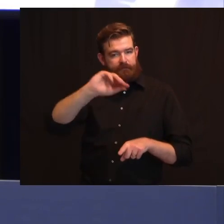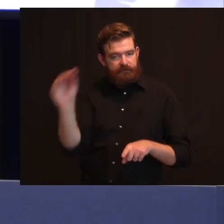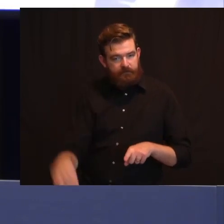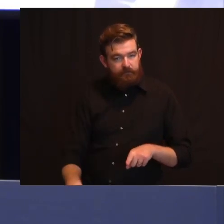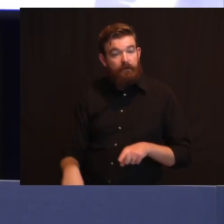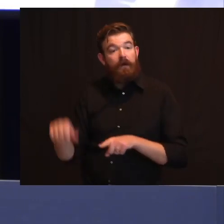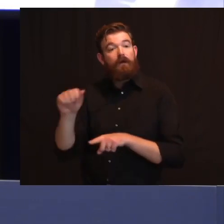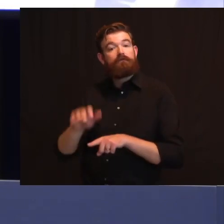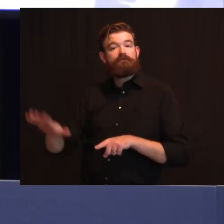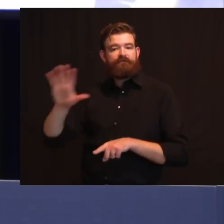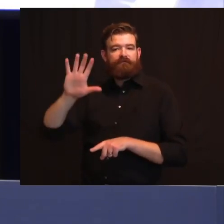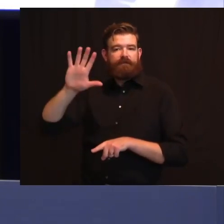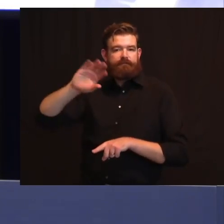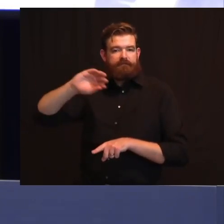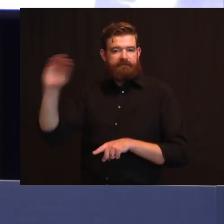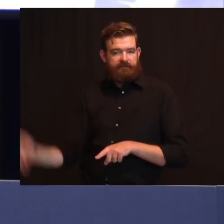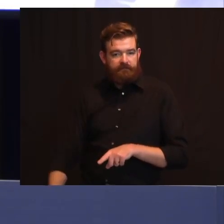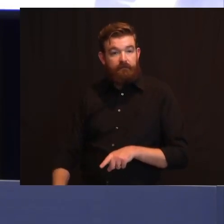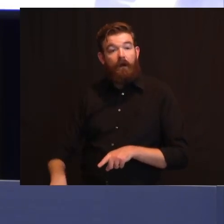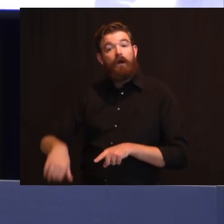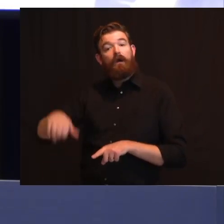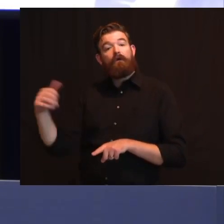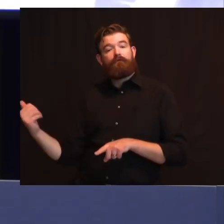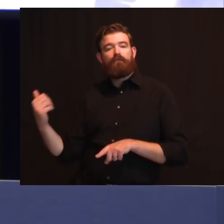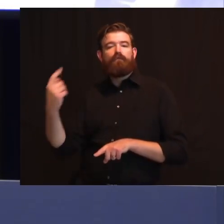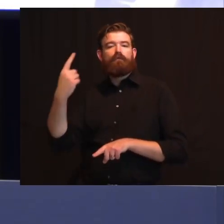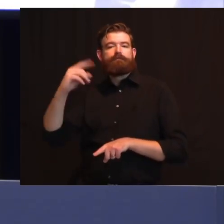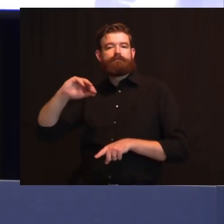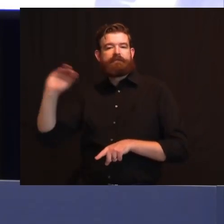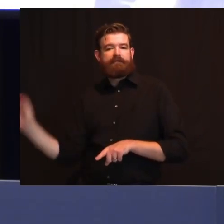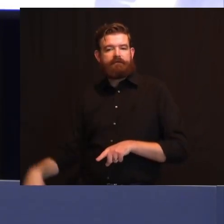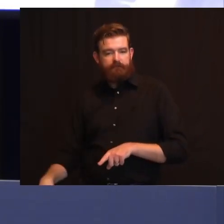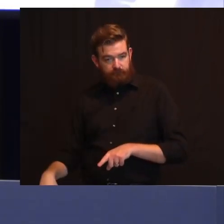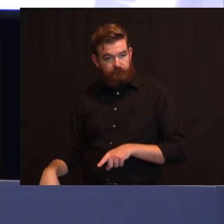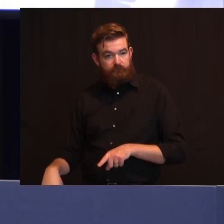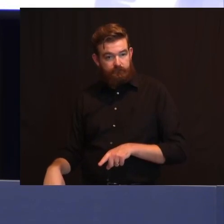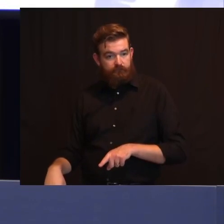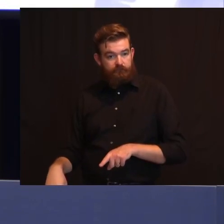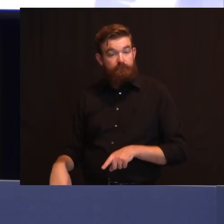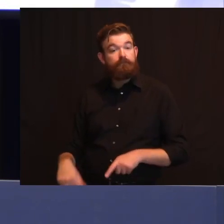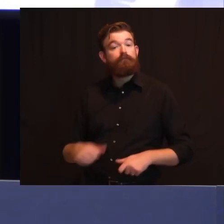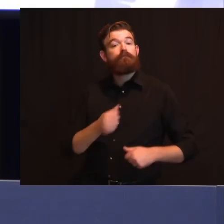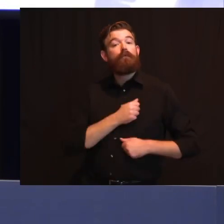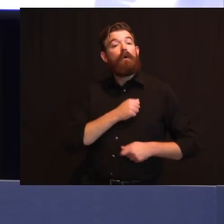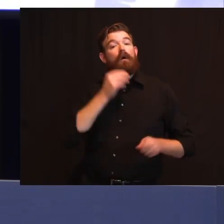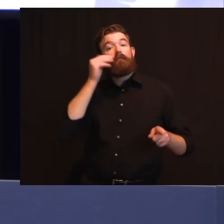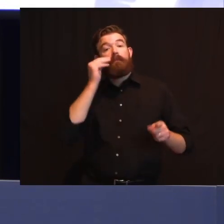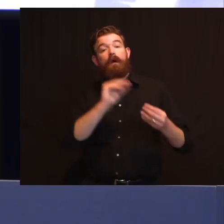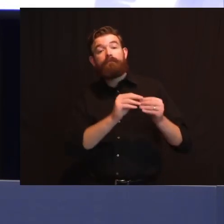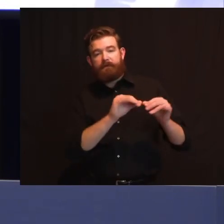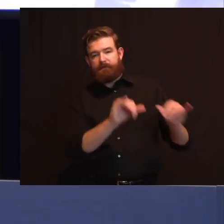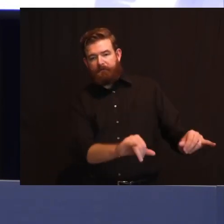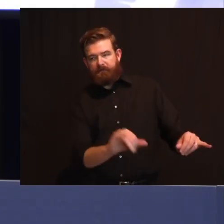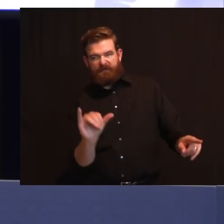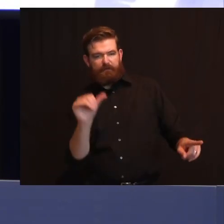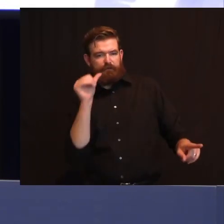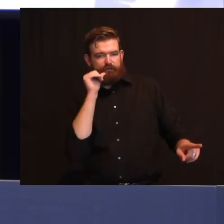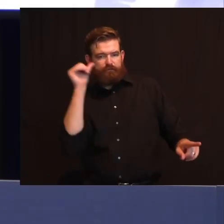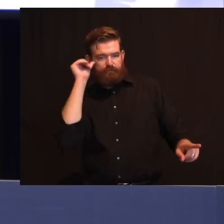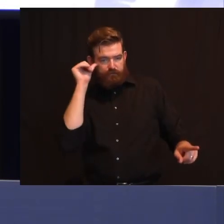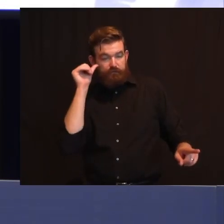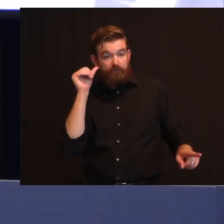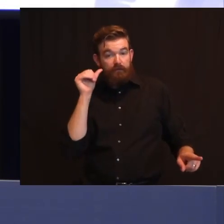other 1.8%. The veterans' homes numbers remain the same as yesterday, and at our state psychiatric hospitals,